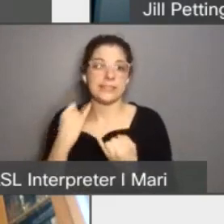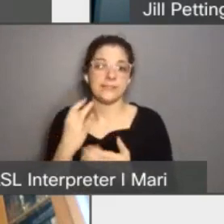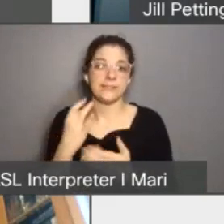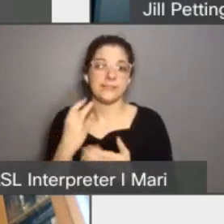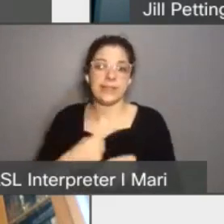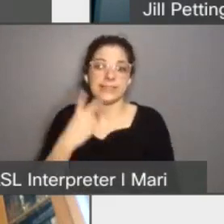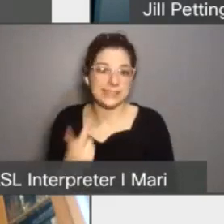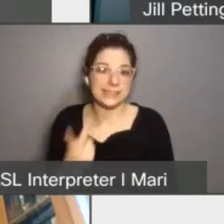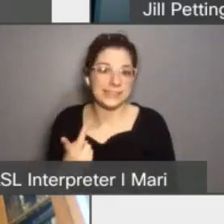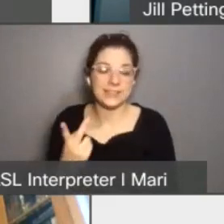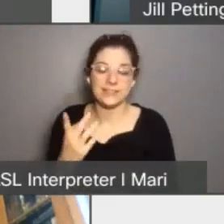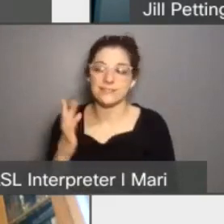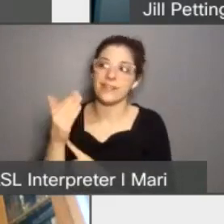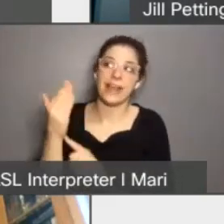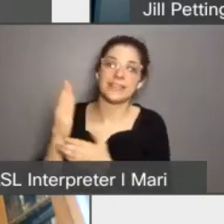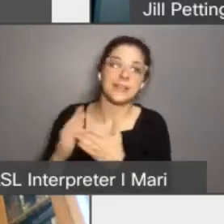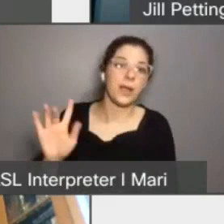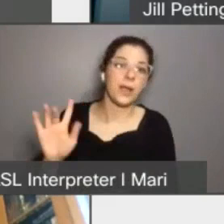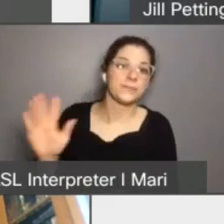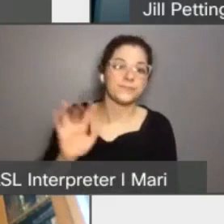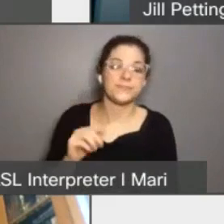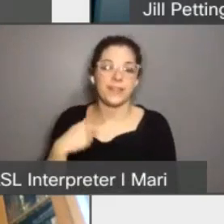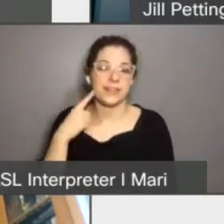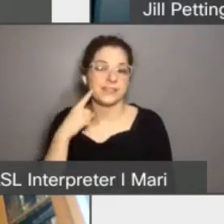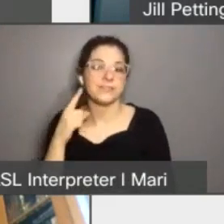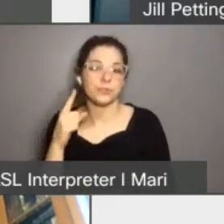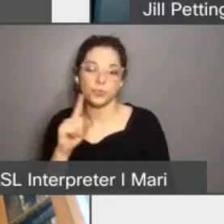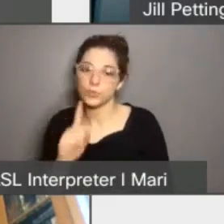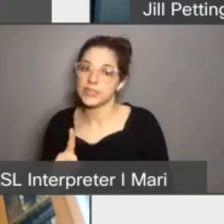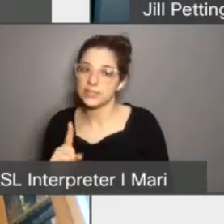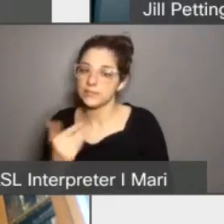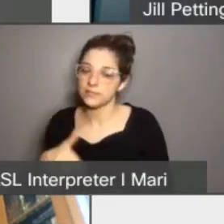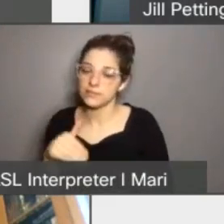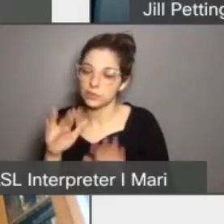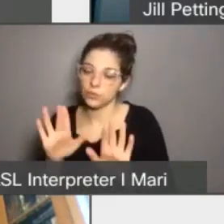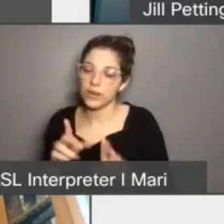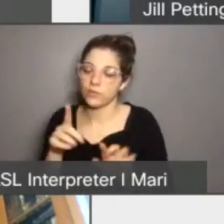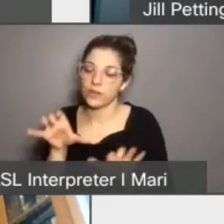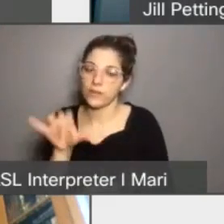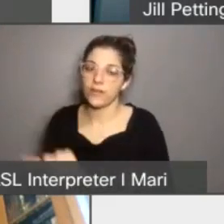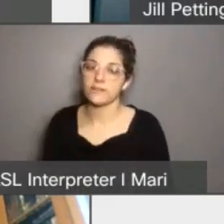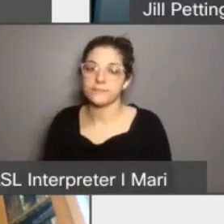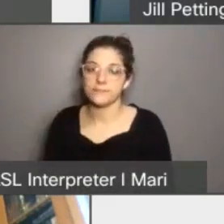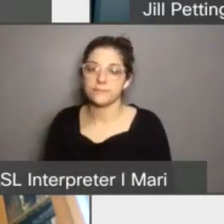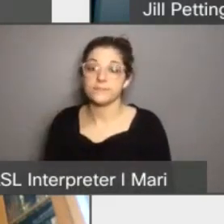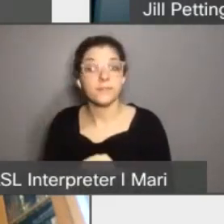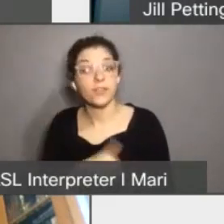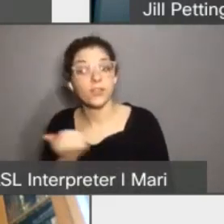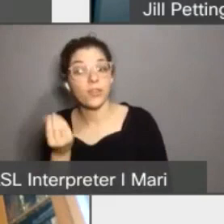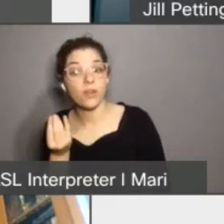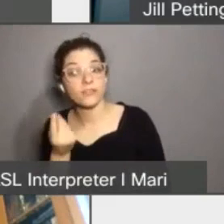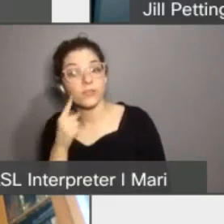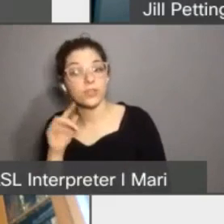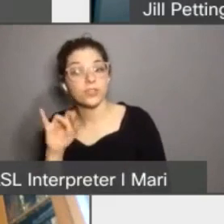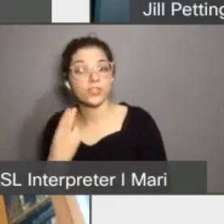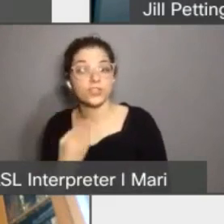this flying somewhere. I think it's really great that you've done this. Any other thoughts for